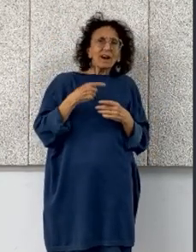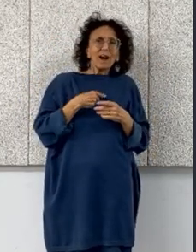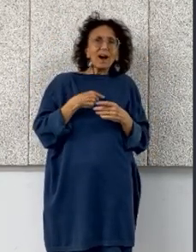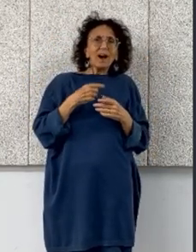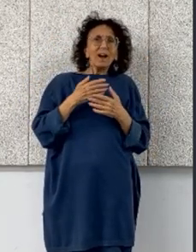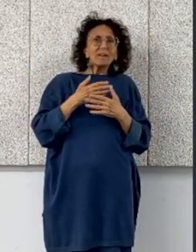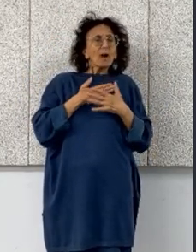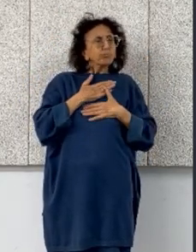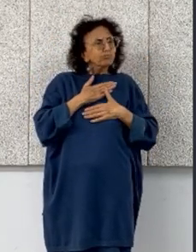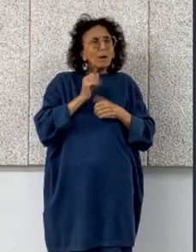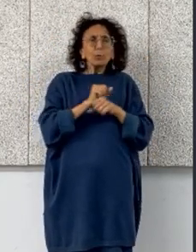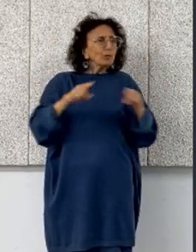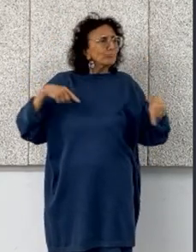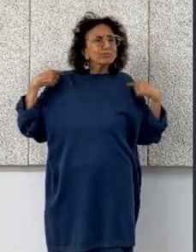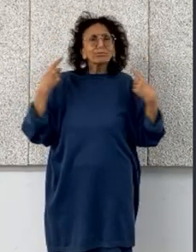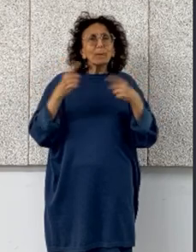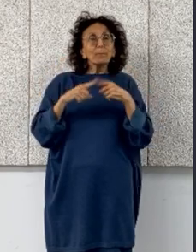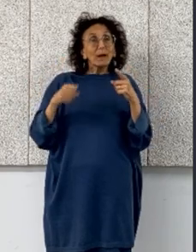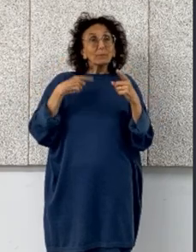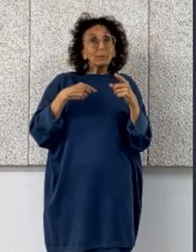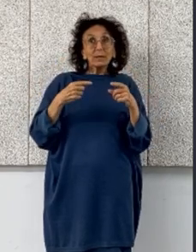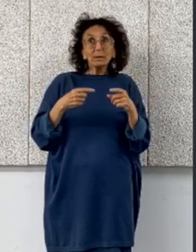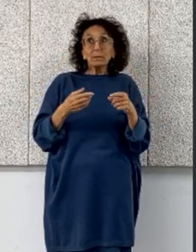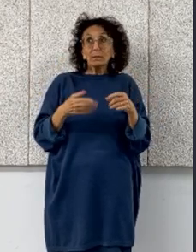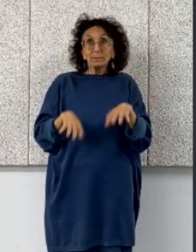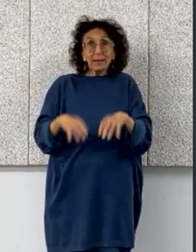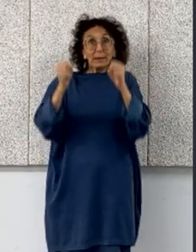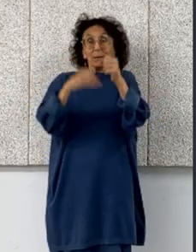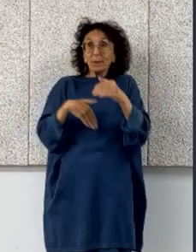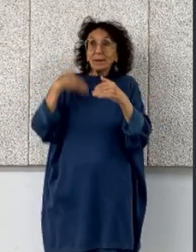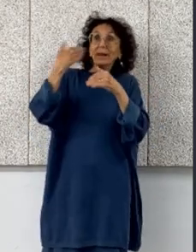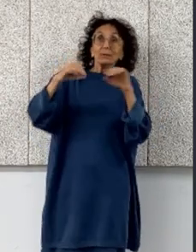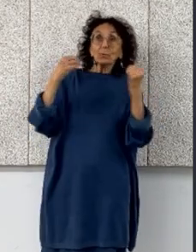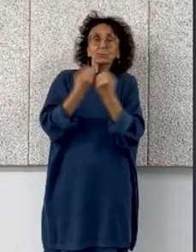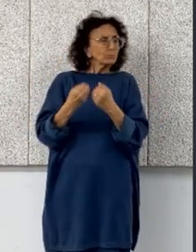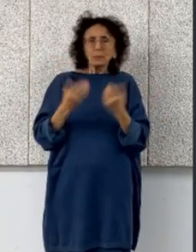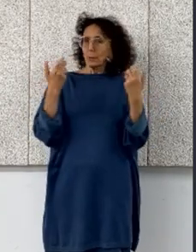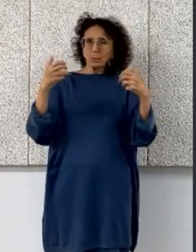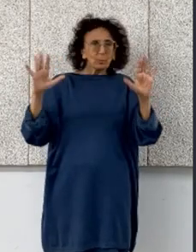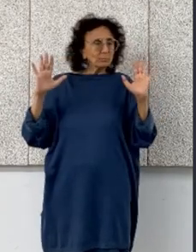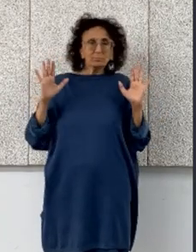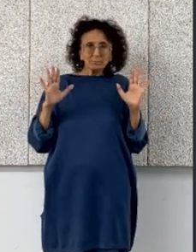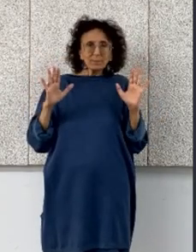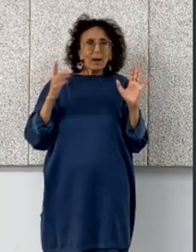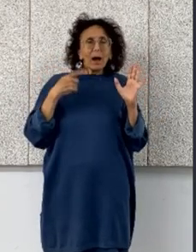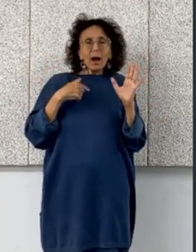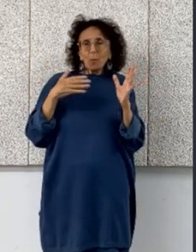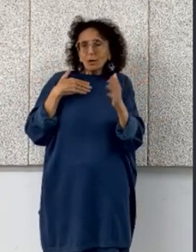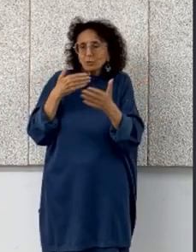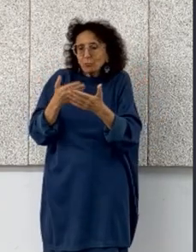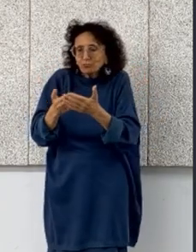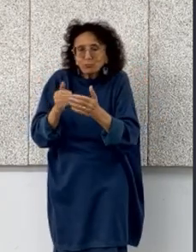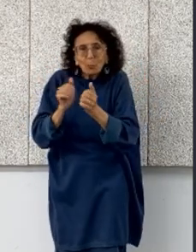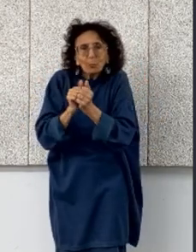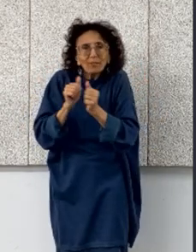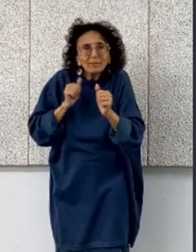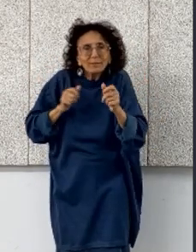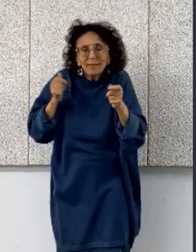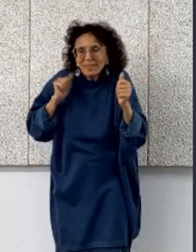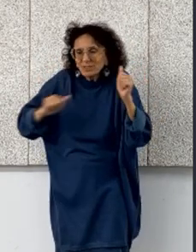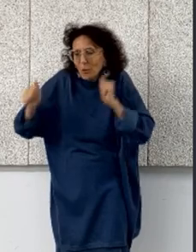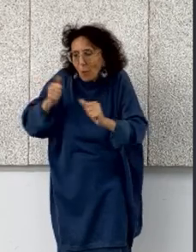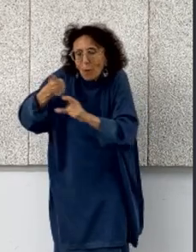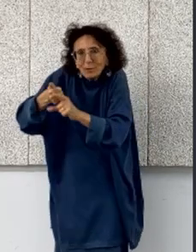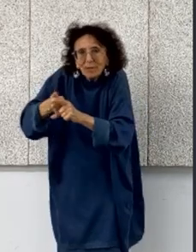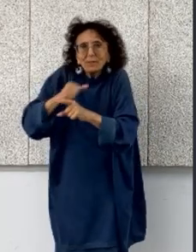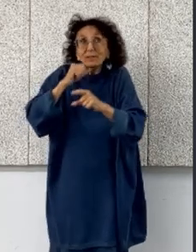organization. Mm-hmm. I want to work more closely with the work itself and not the institutional frame